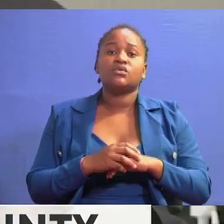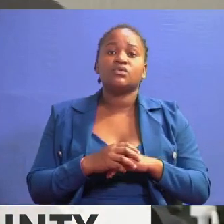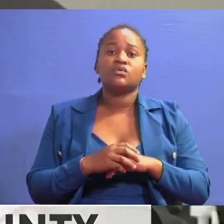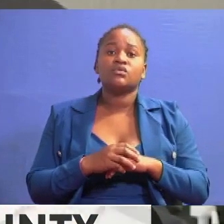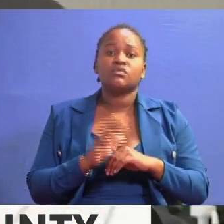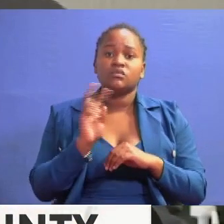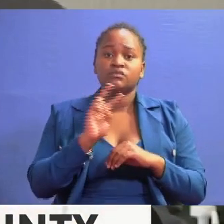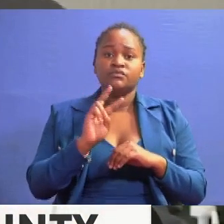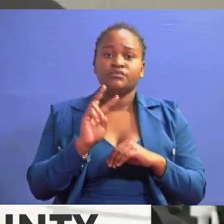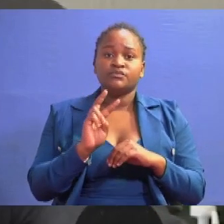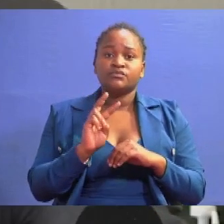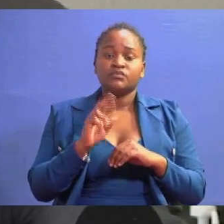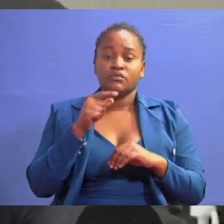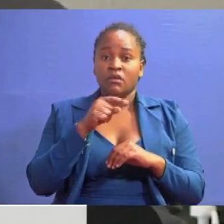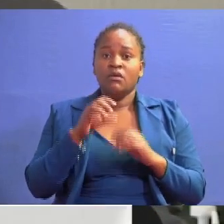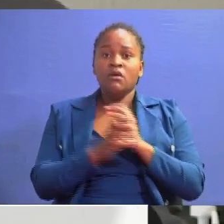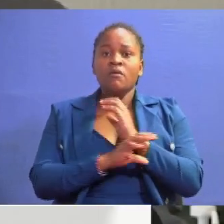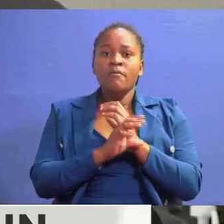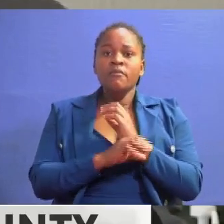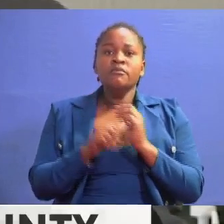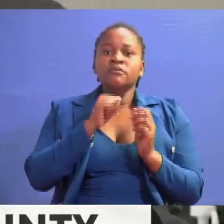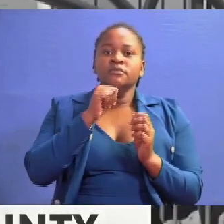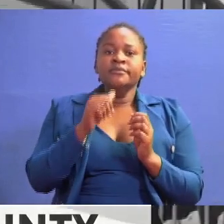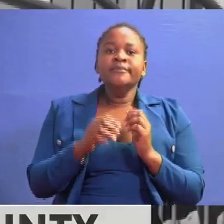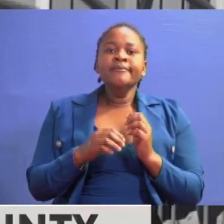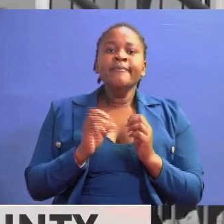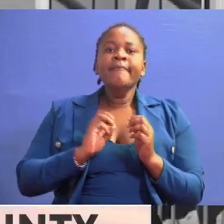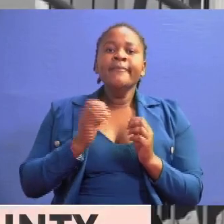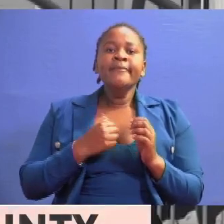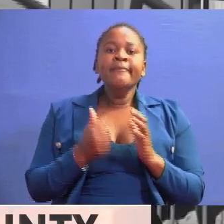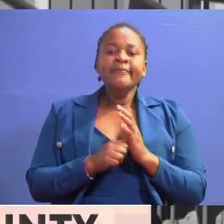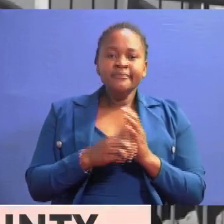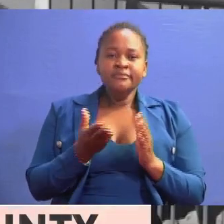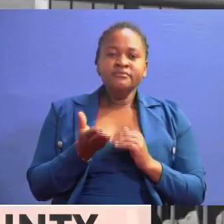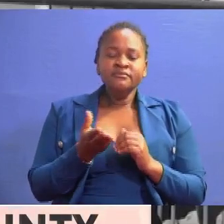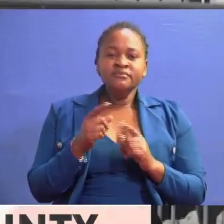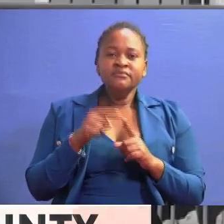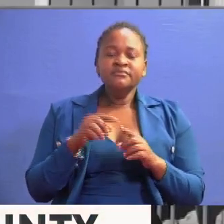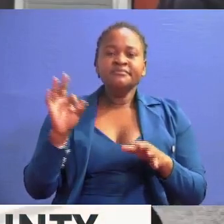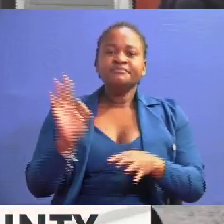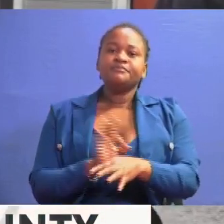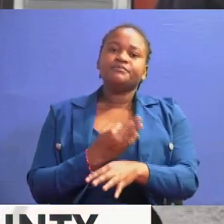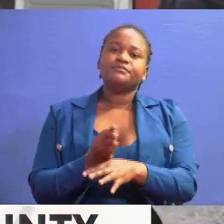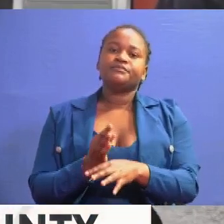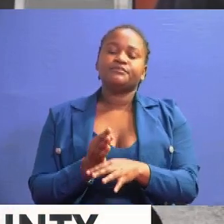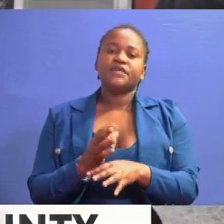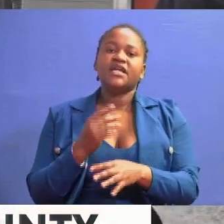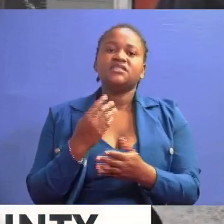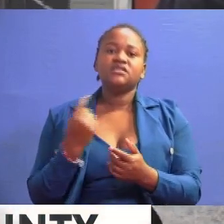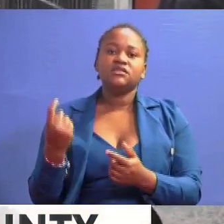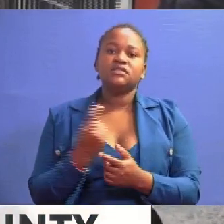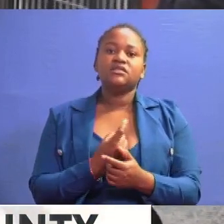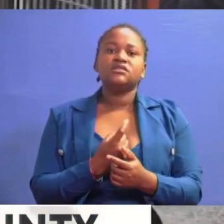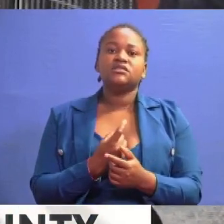monitoring Election Commission of Pakistan. It's not our job. We are there to facilitate in every